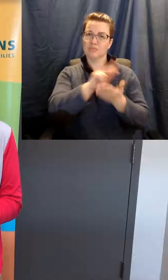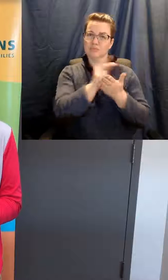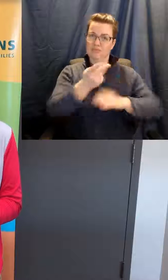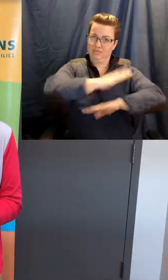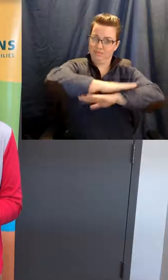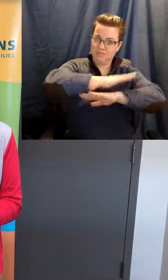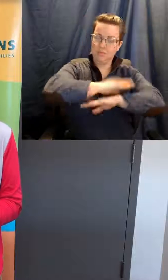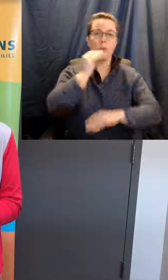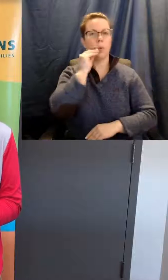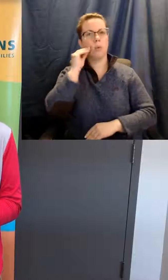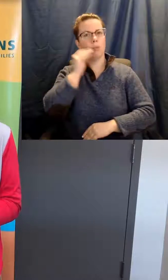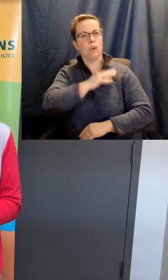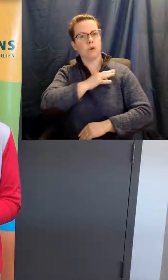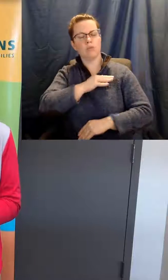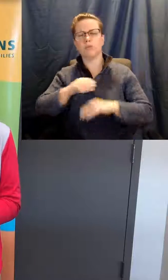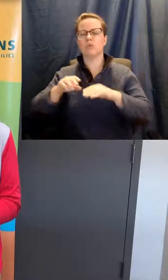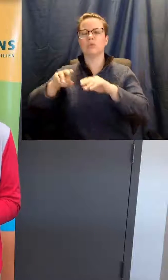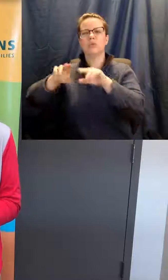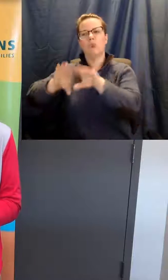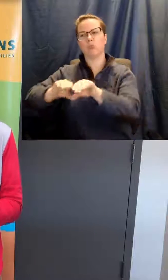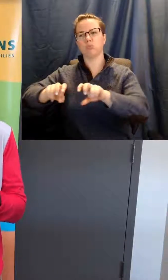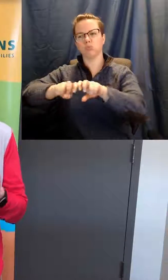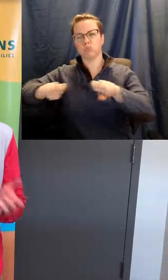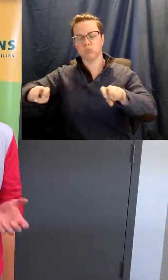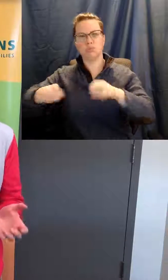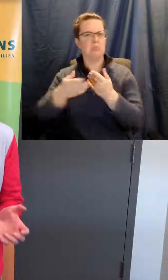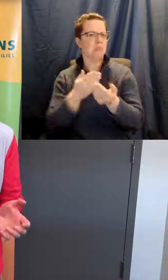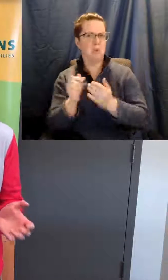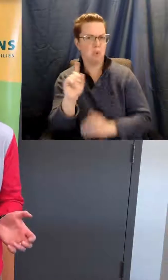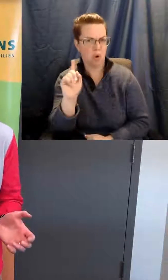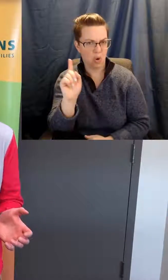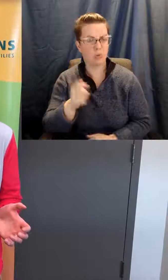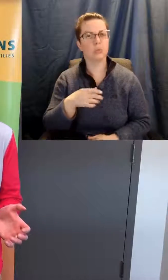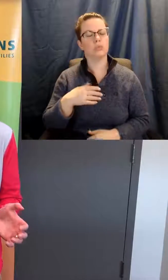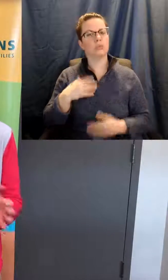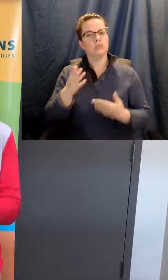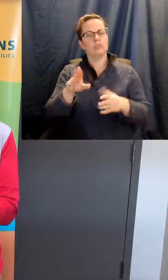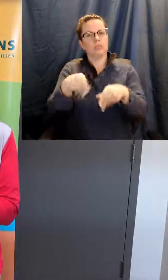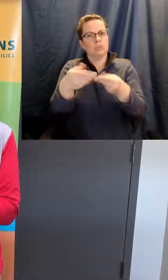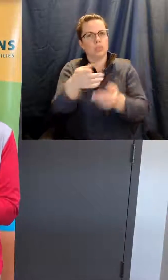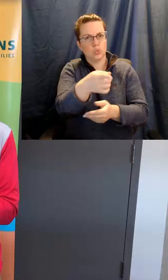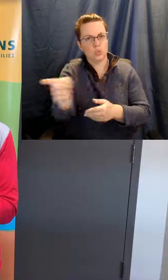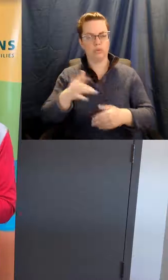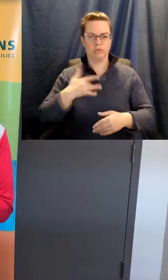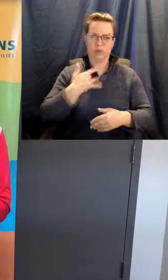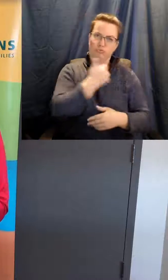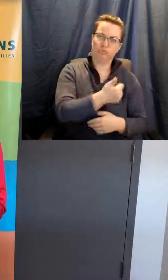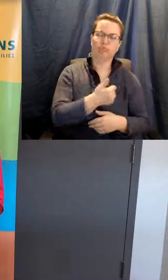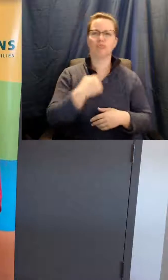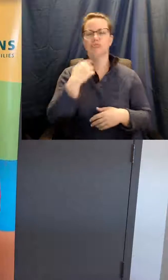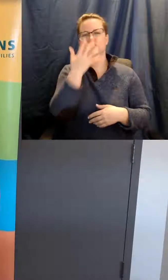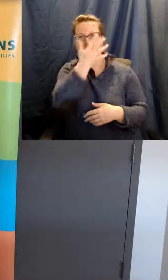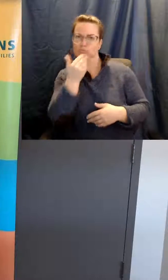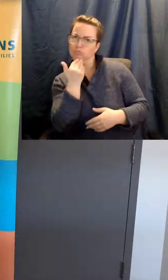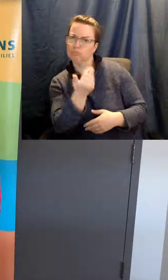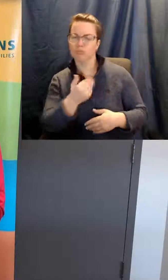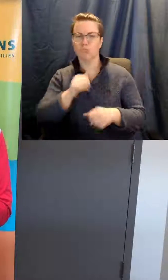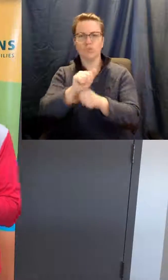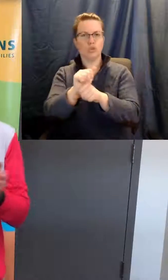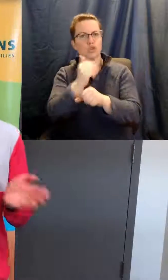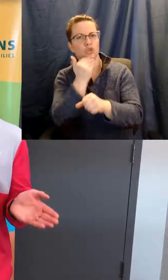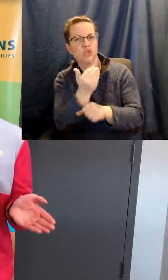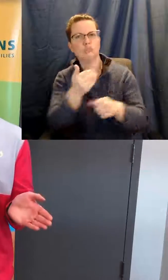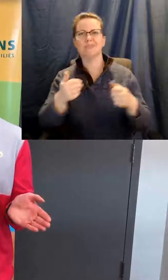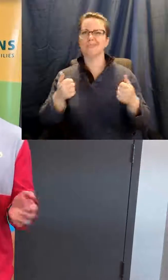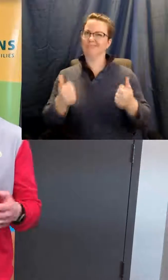I really want to give you the opportunity to feel good, look good, and of course work good. So in this second video, after we've of